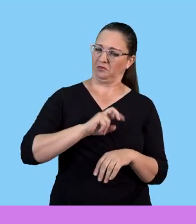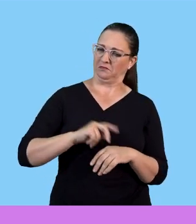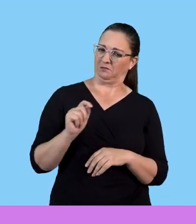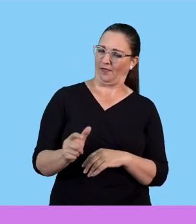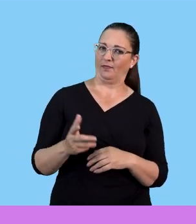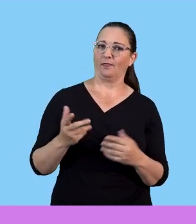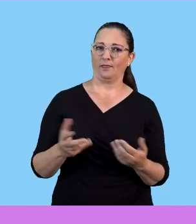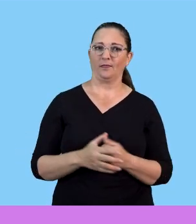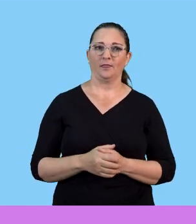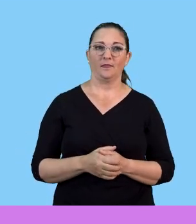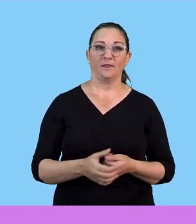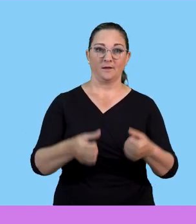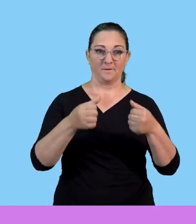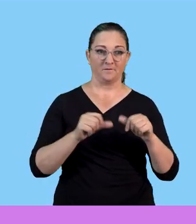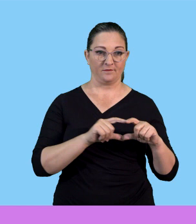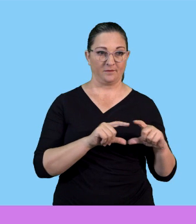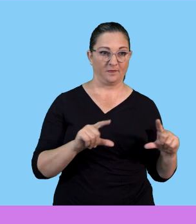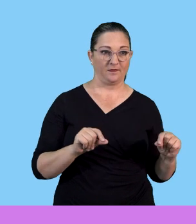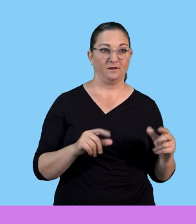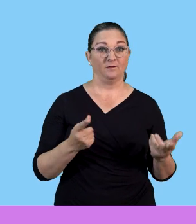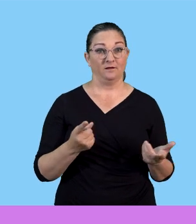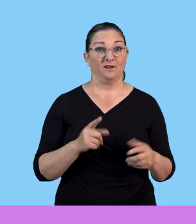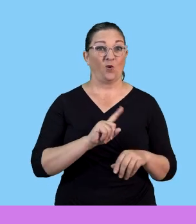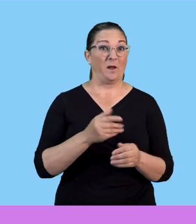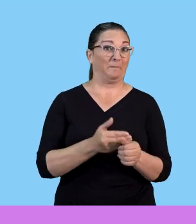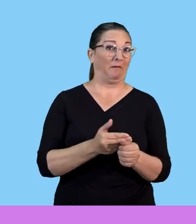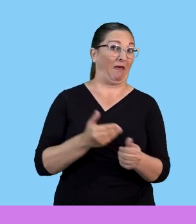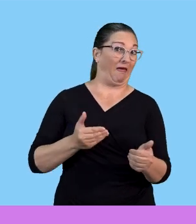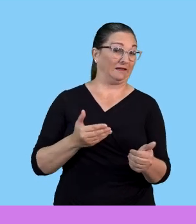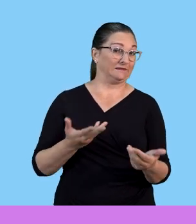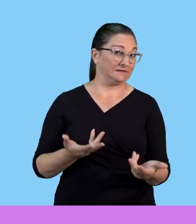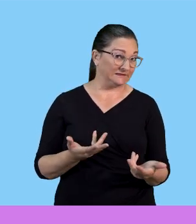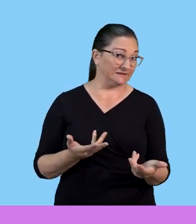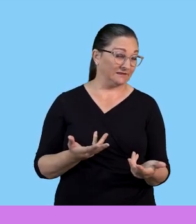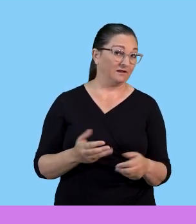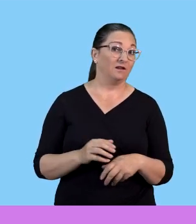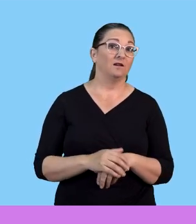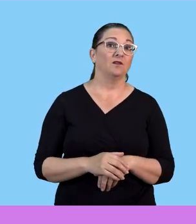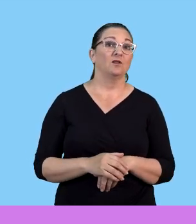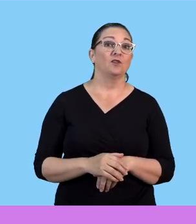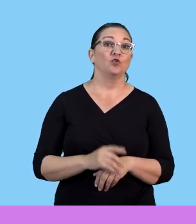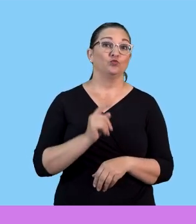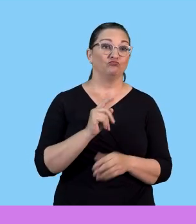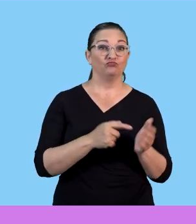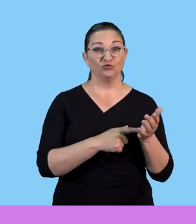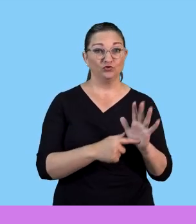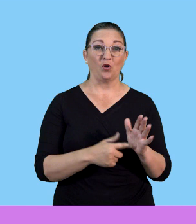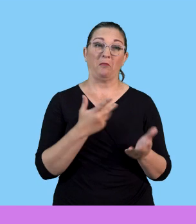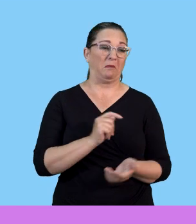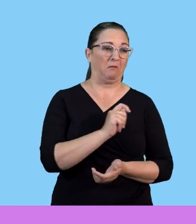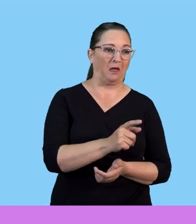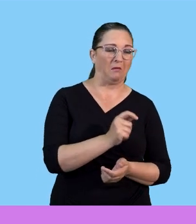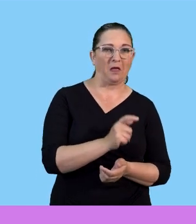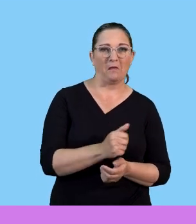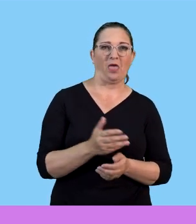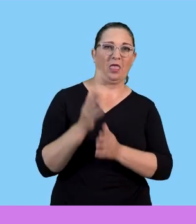why you need to pay it. Then the arrears section, that gives you your